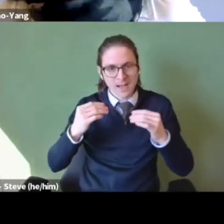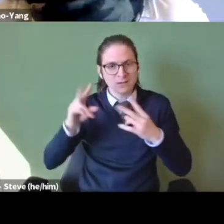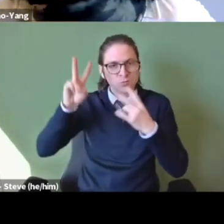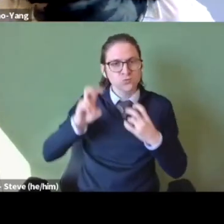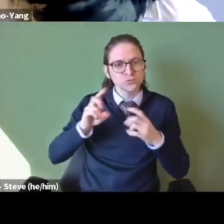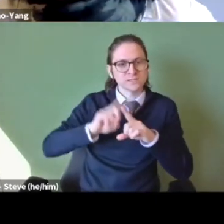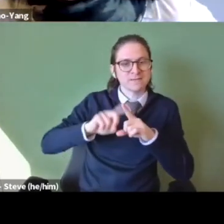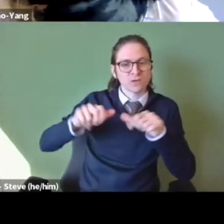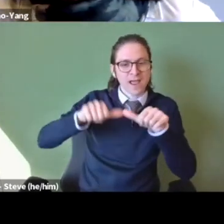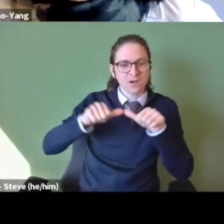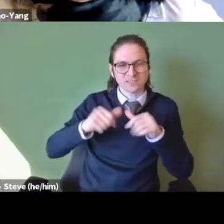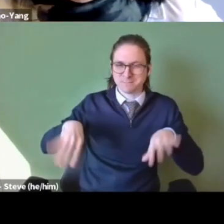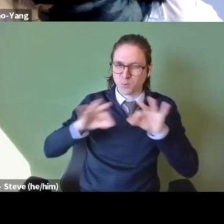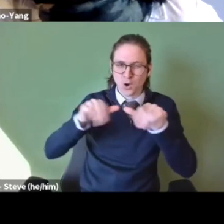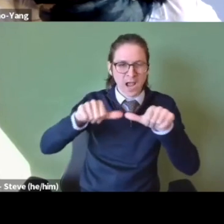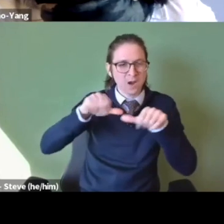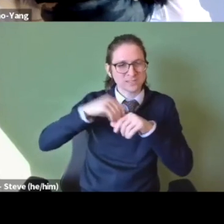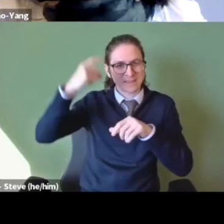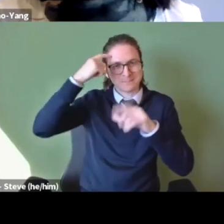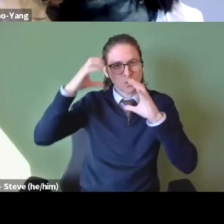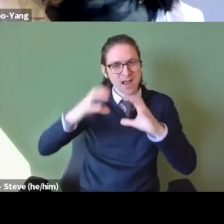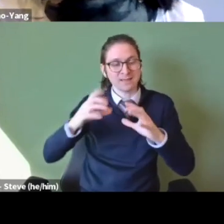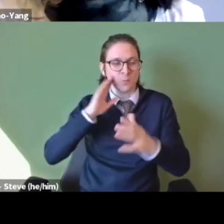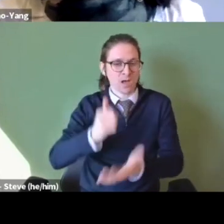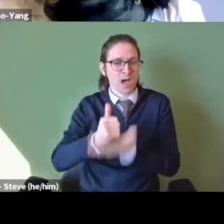and happiness over time.